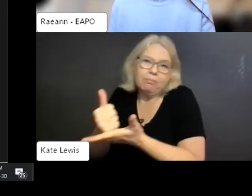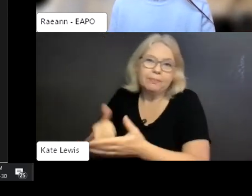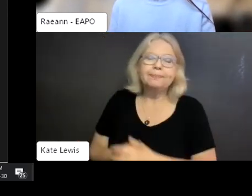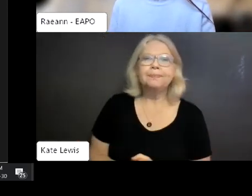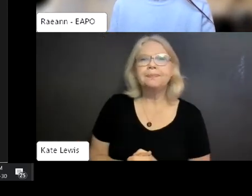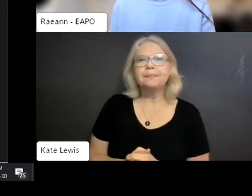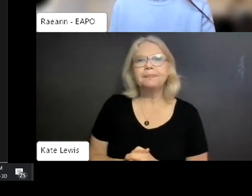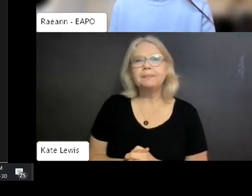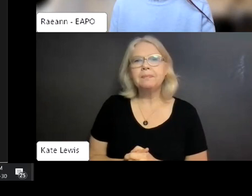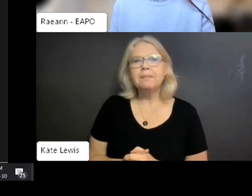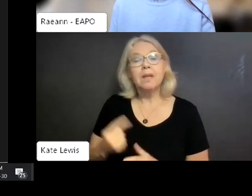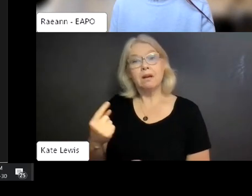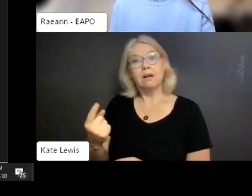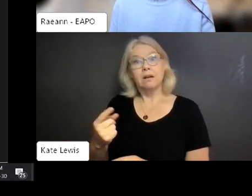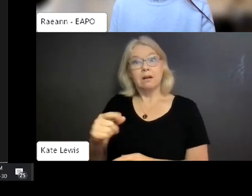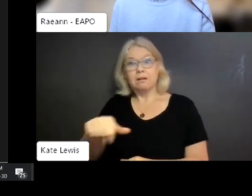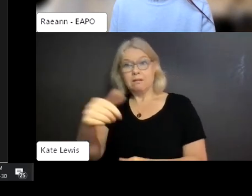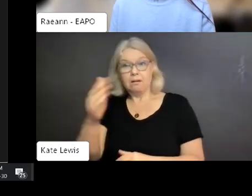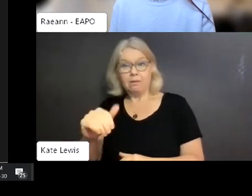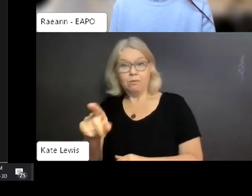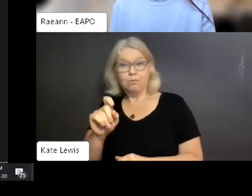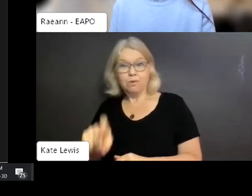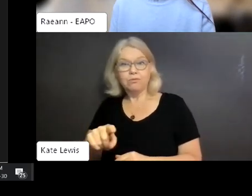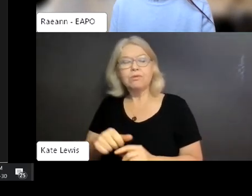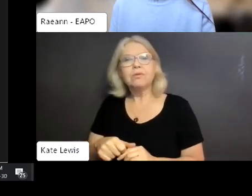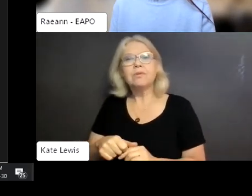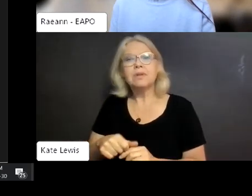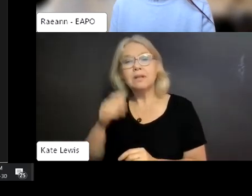how caregivers and partners communicate?